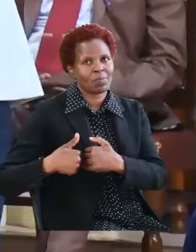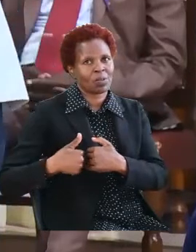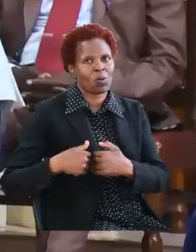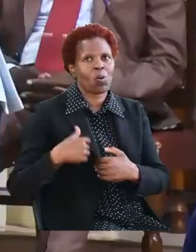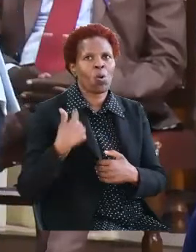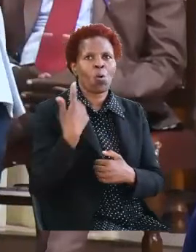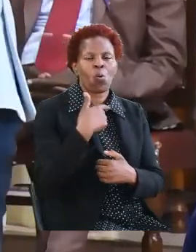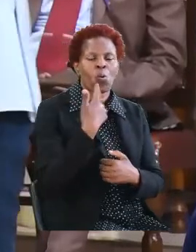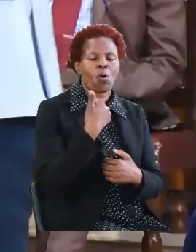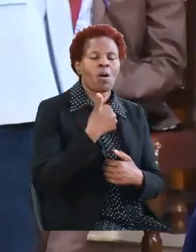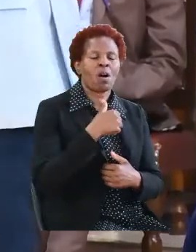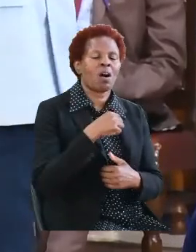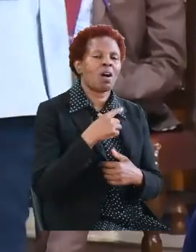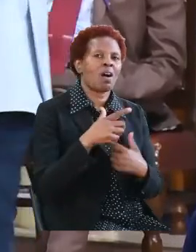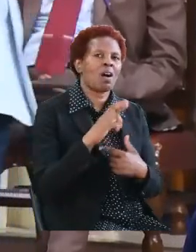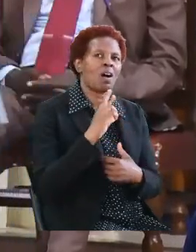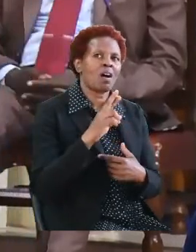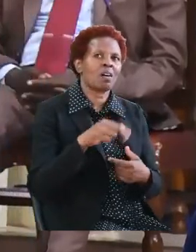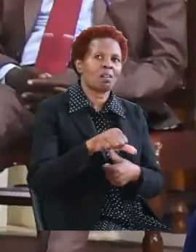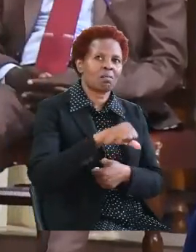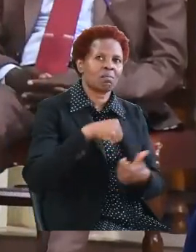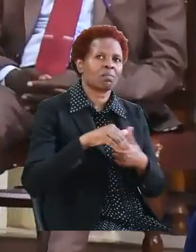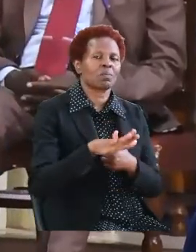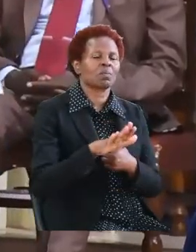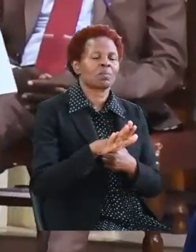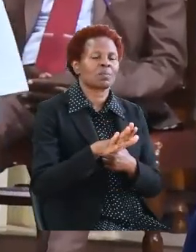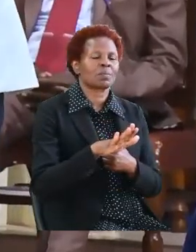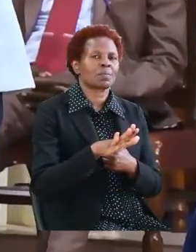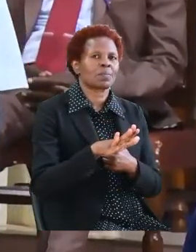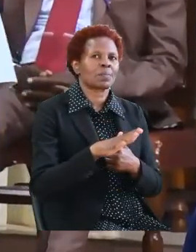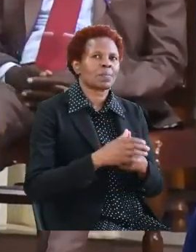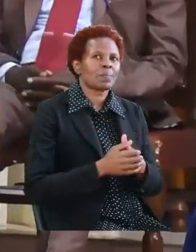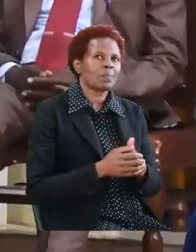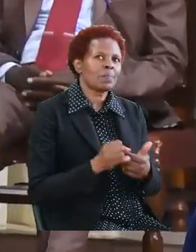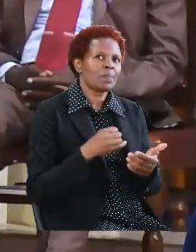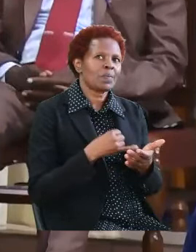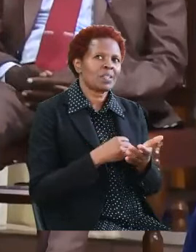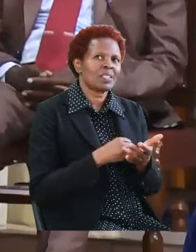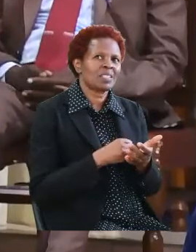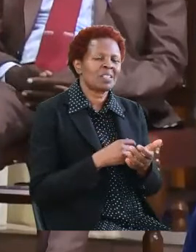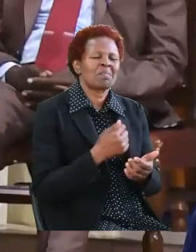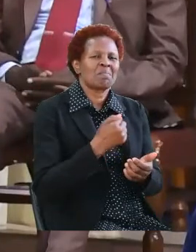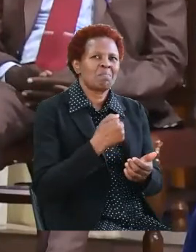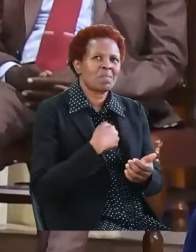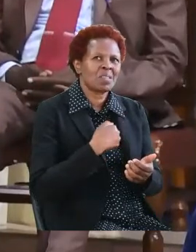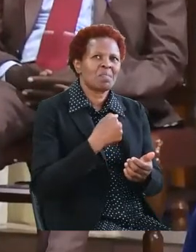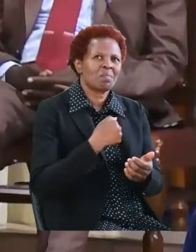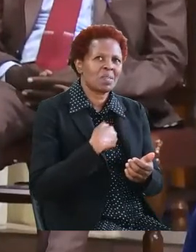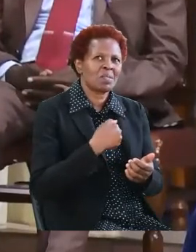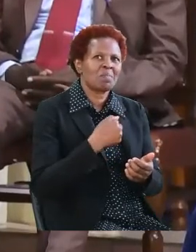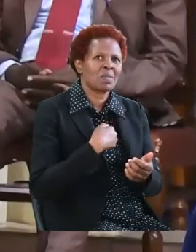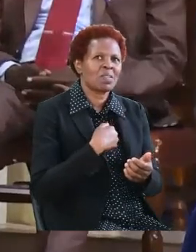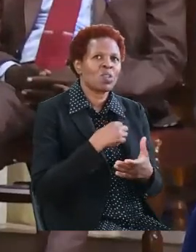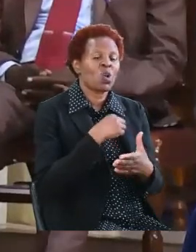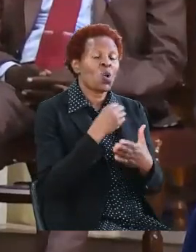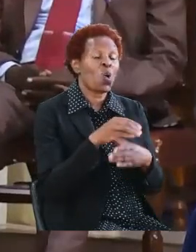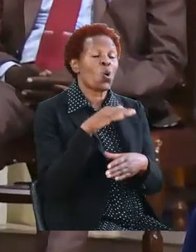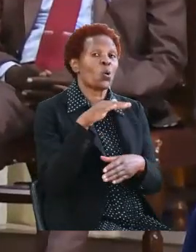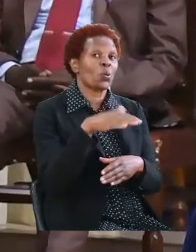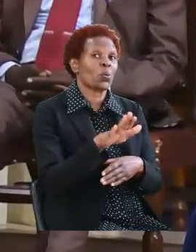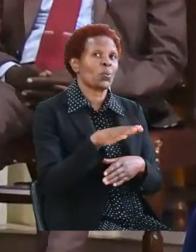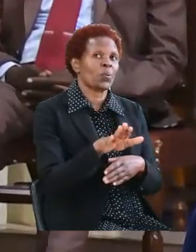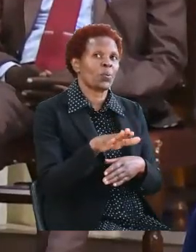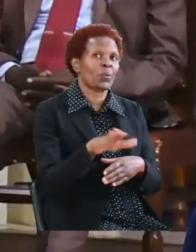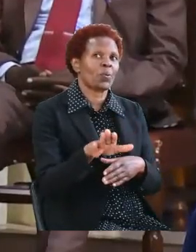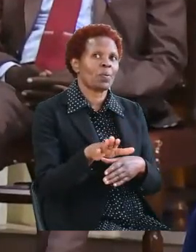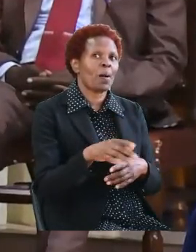those that are around us. You know, it is me and me. It is you and you. You don't want to think about the